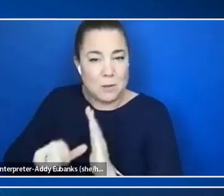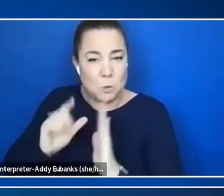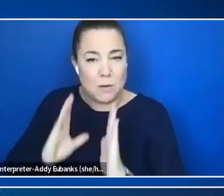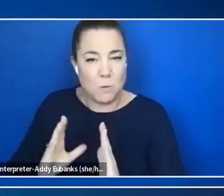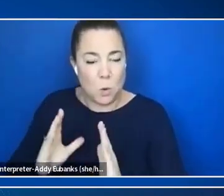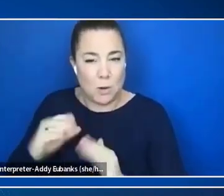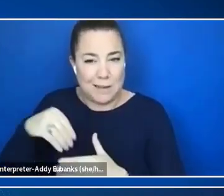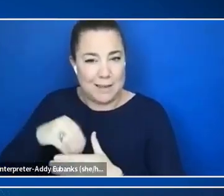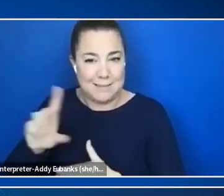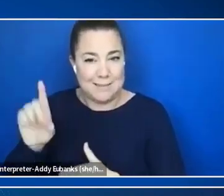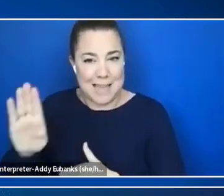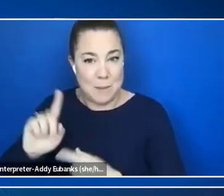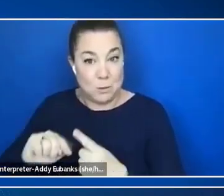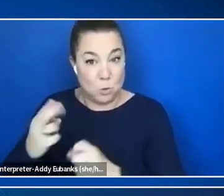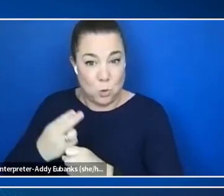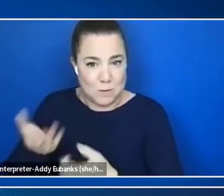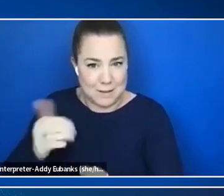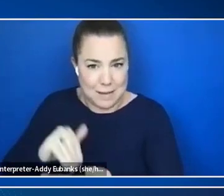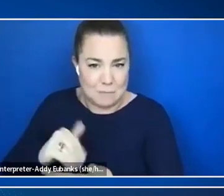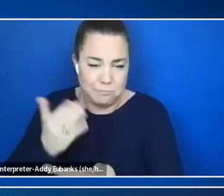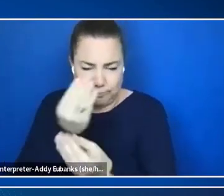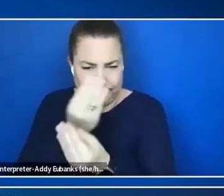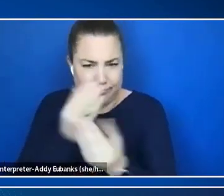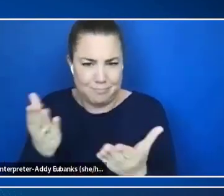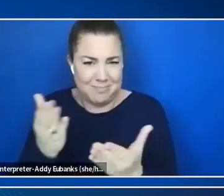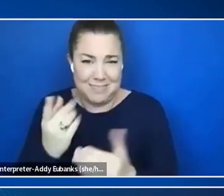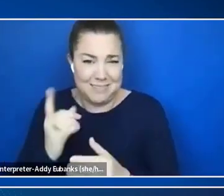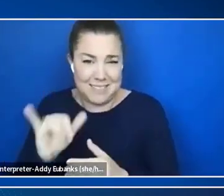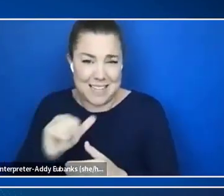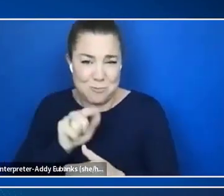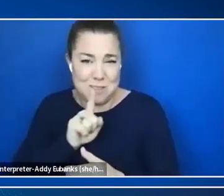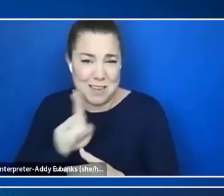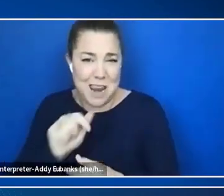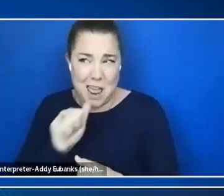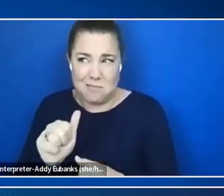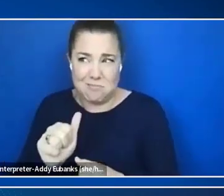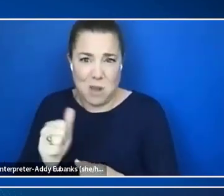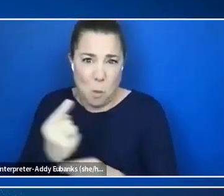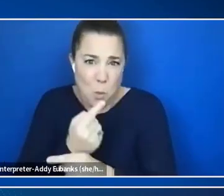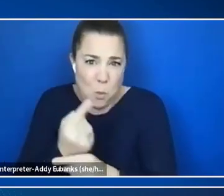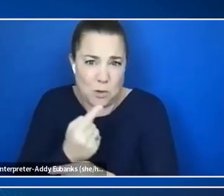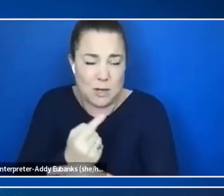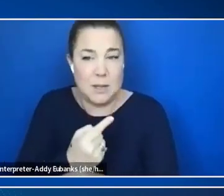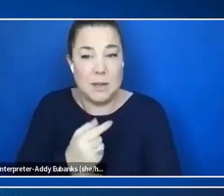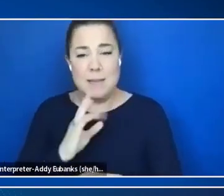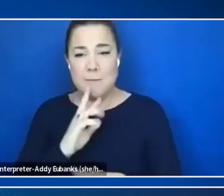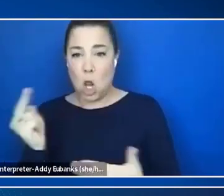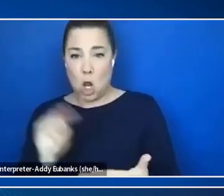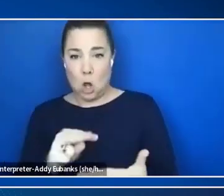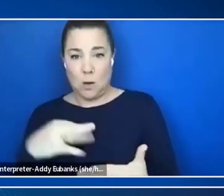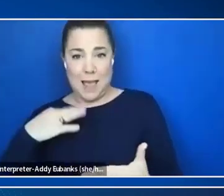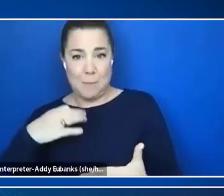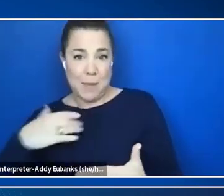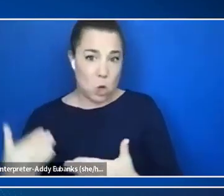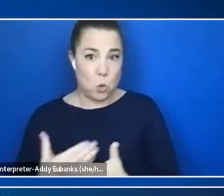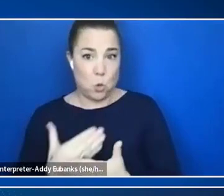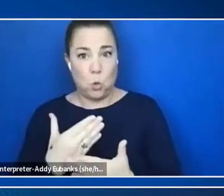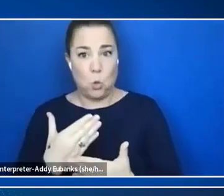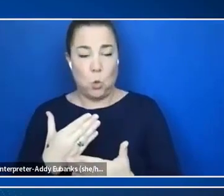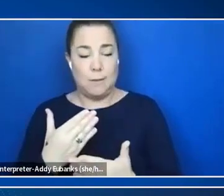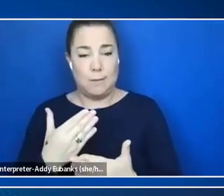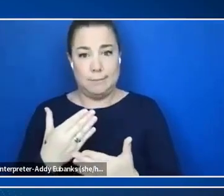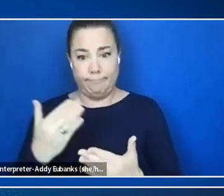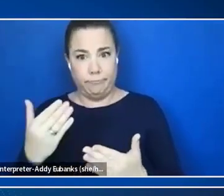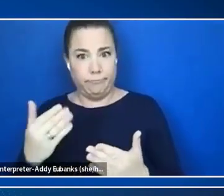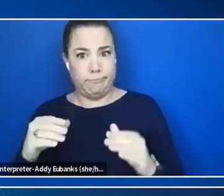But just reminding you, sometimes that wouldn't even be appropriate, because if we're looking at the application fresh, the expertise may change because you